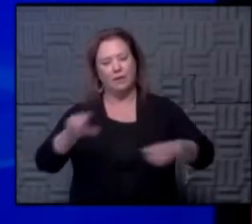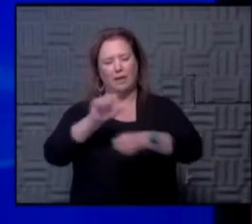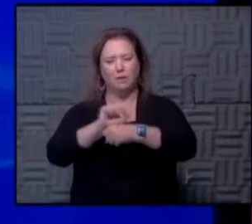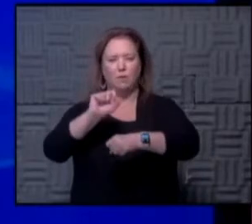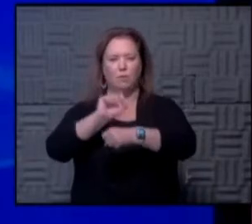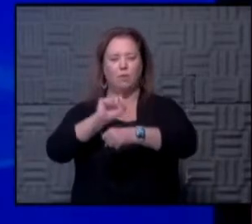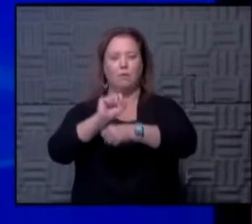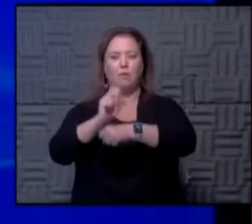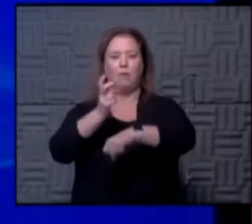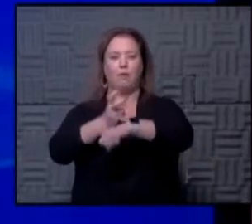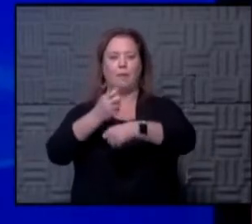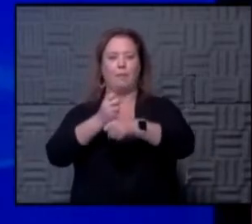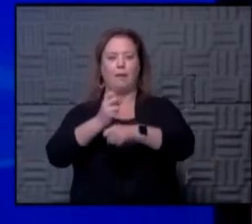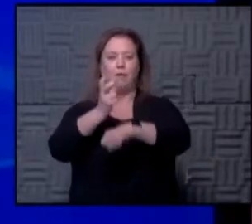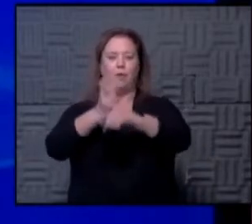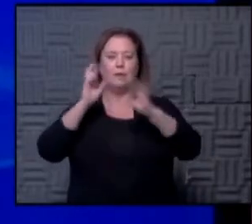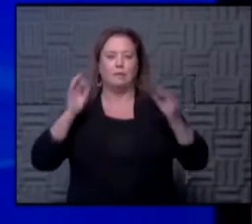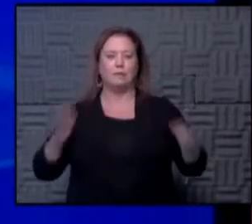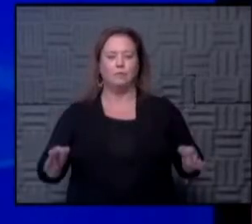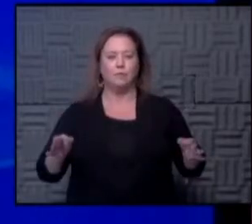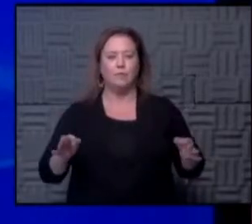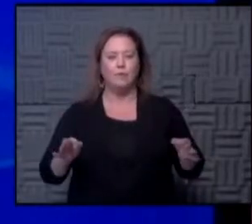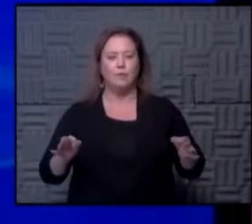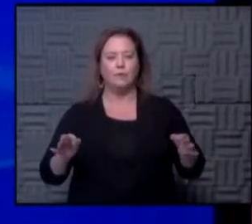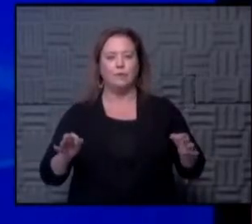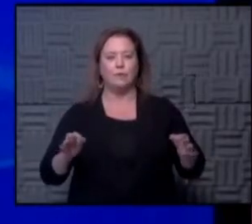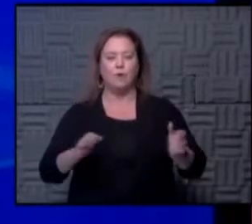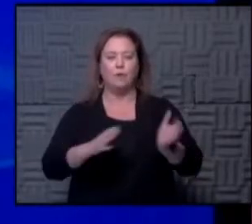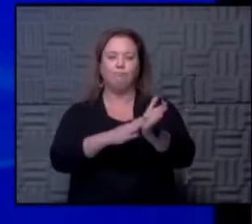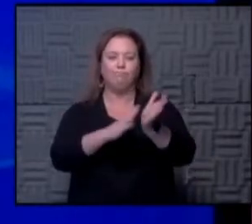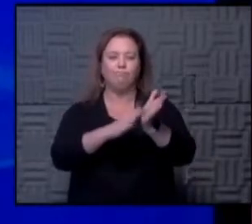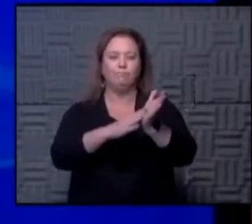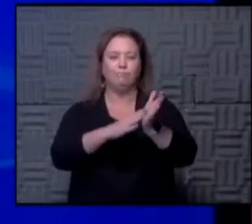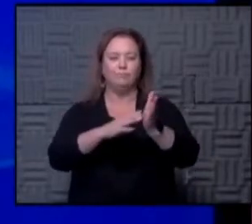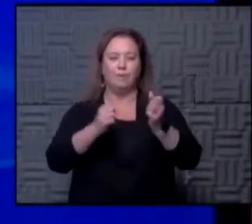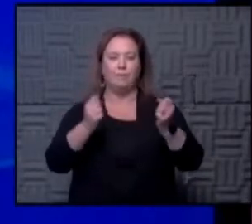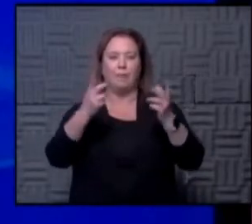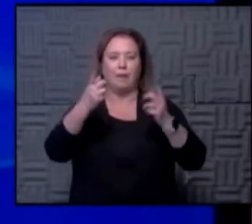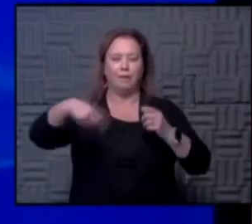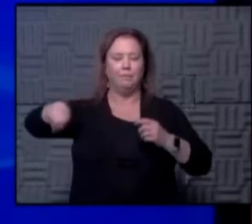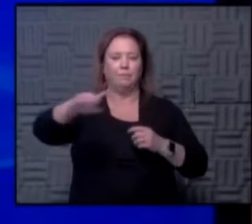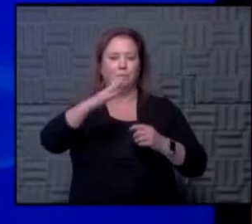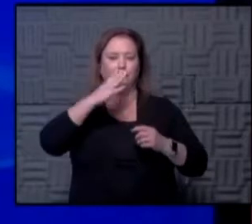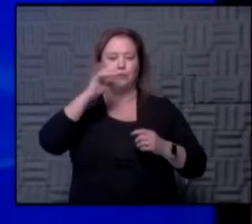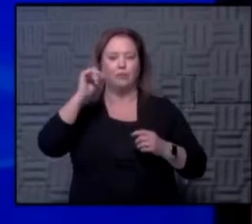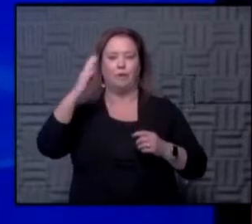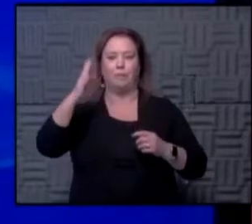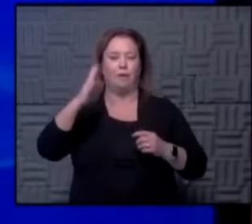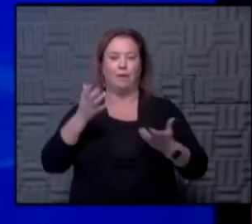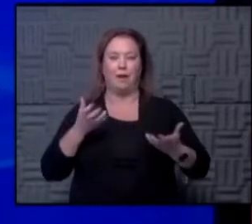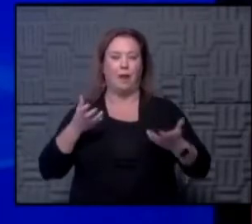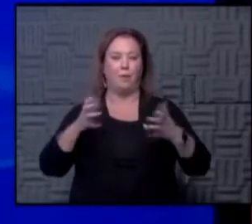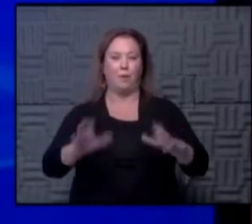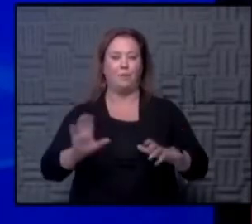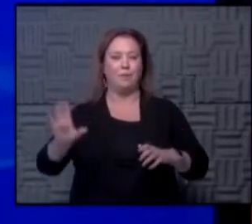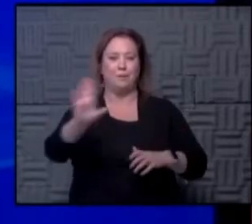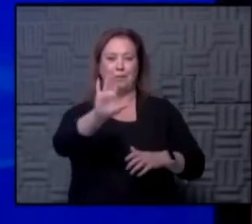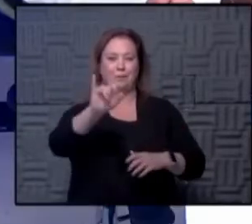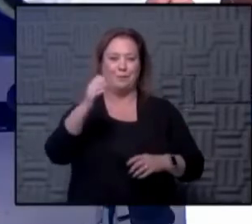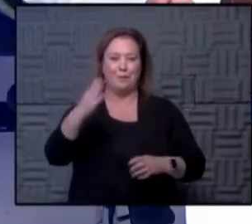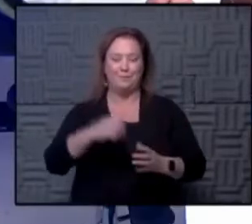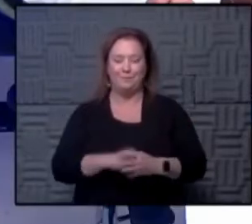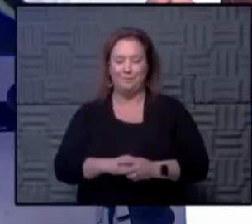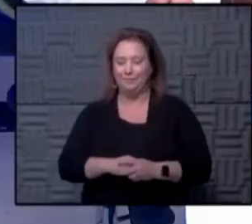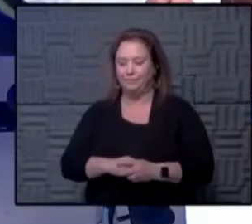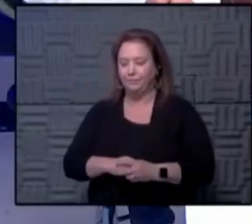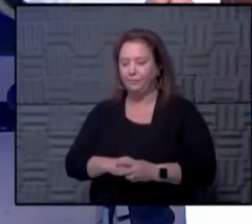working very hard to make hard decisions. So I think kudos go out to a group that really I wouldn't want to be in their shoes either.